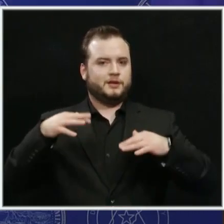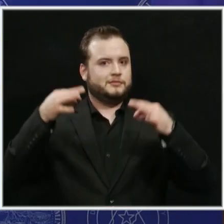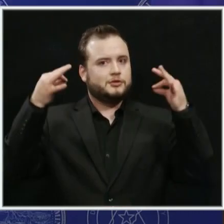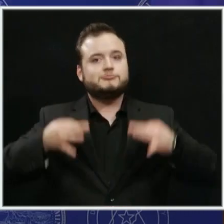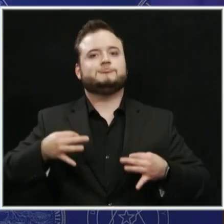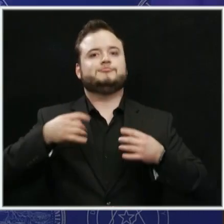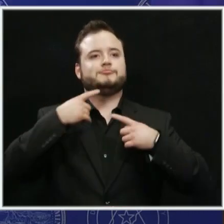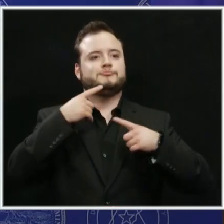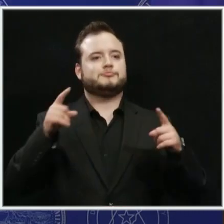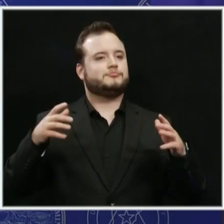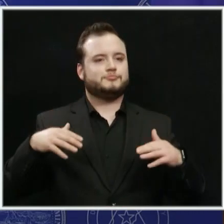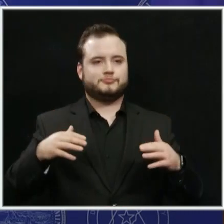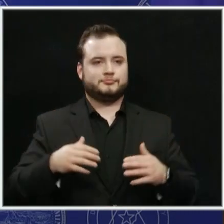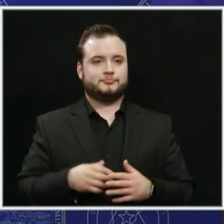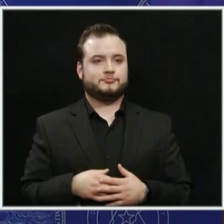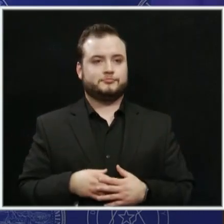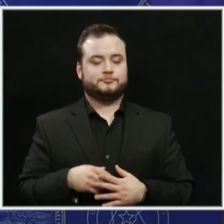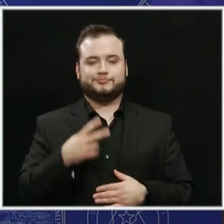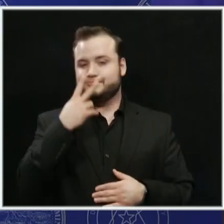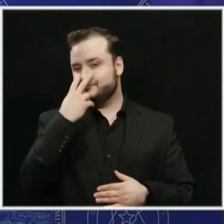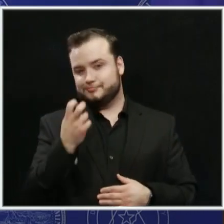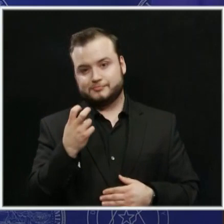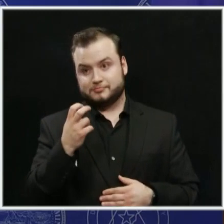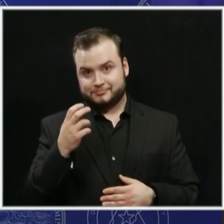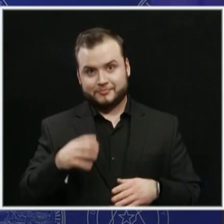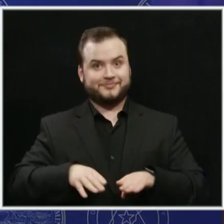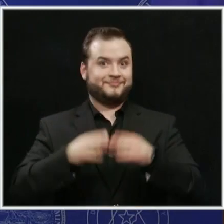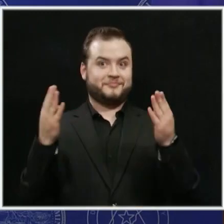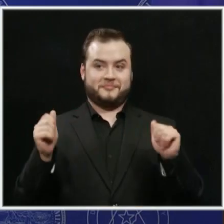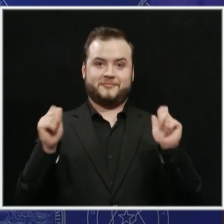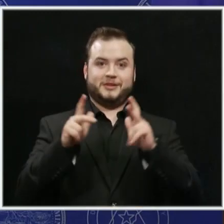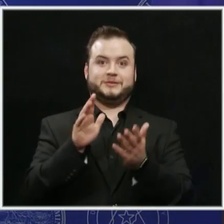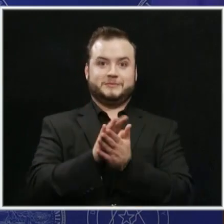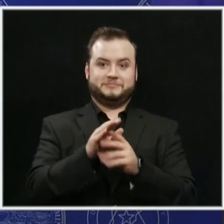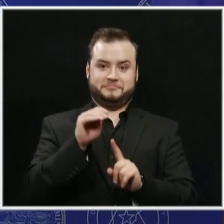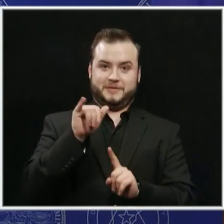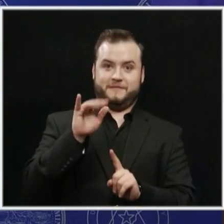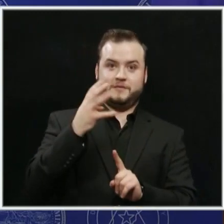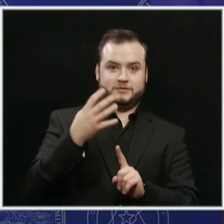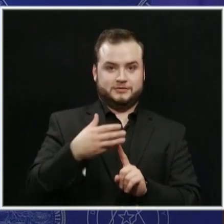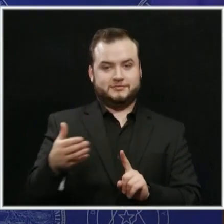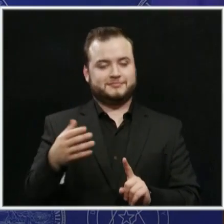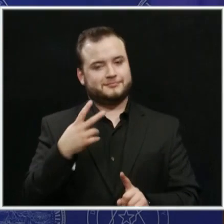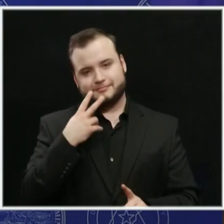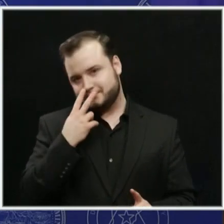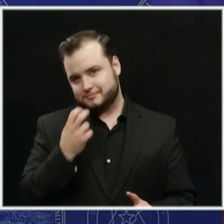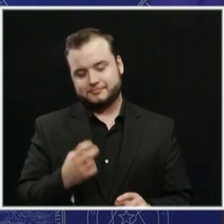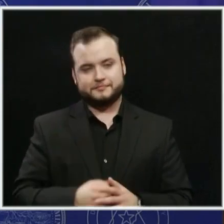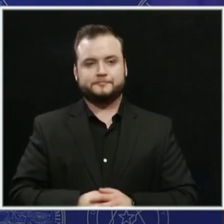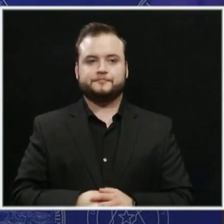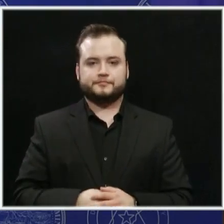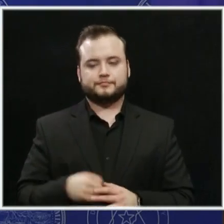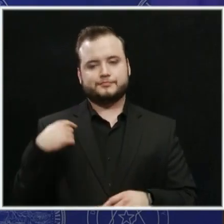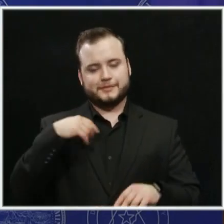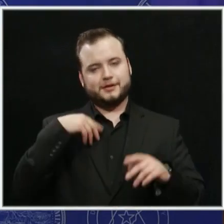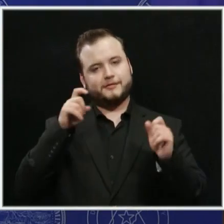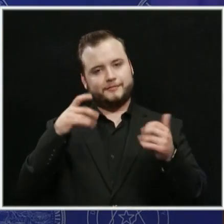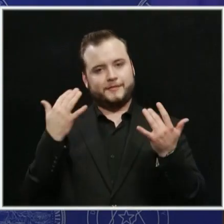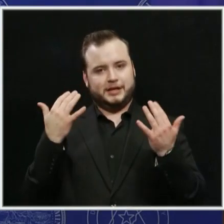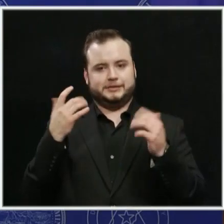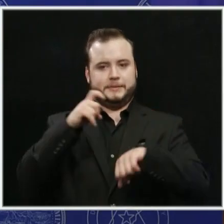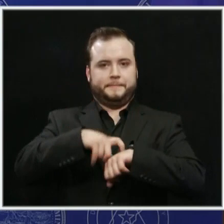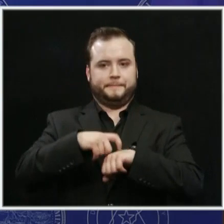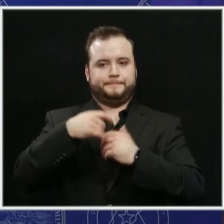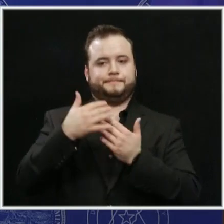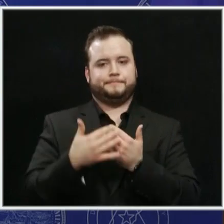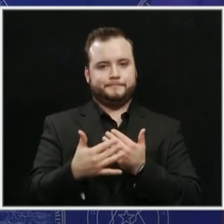unlikely that we will come back. But I'm also seeing things that are developing very, very quickly. I mean, I don't think you